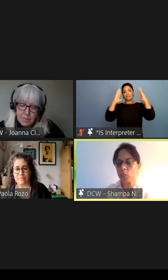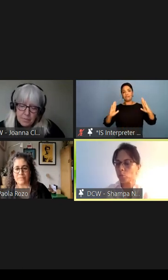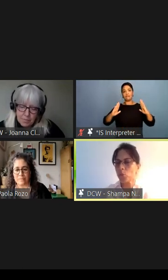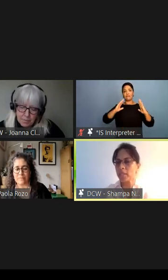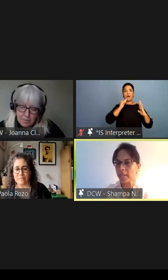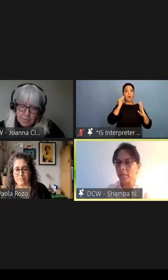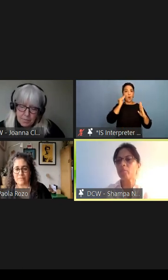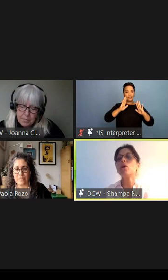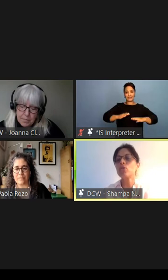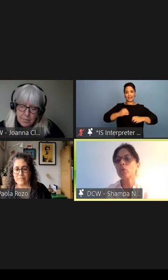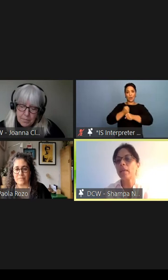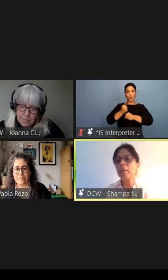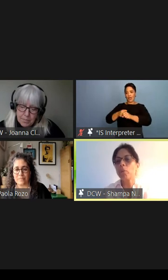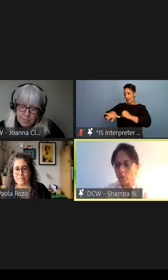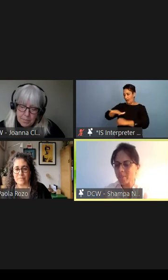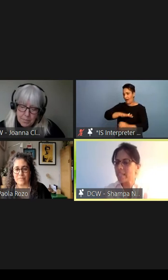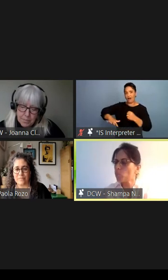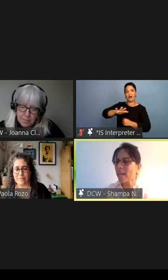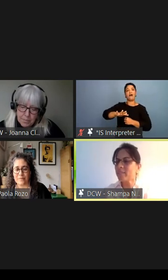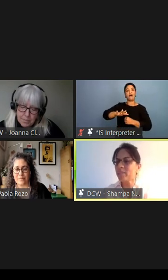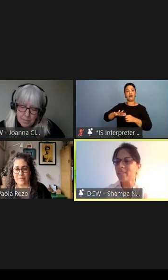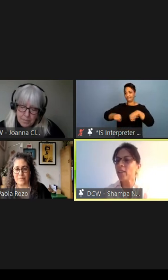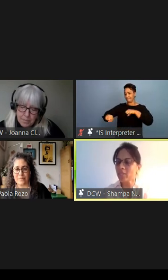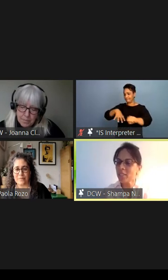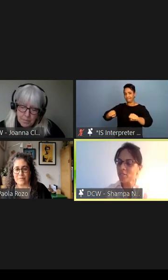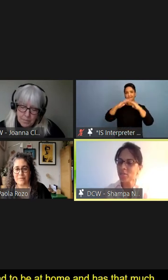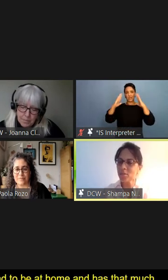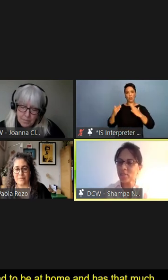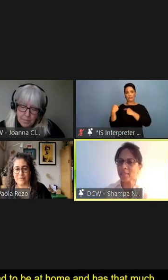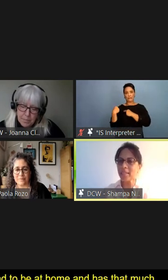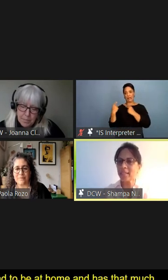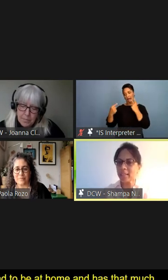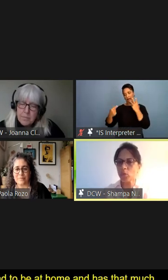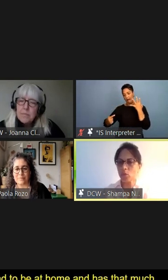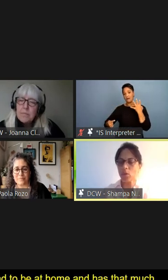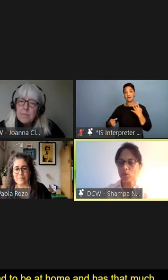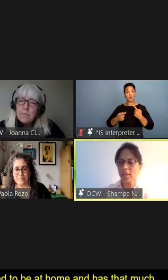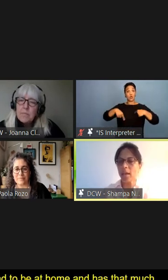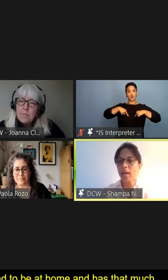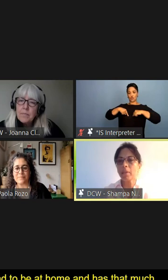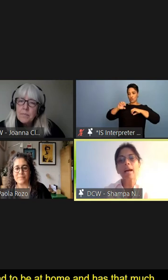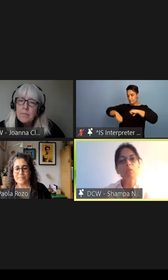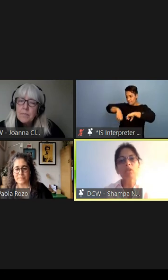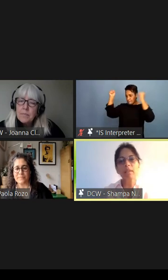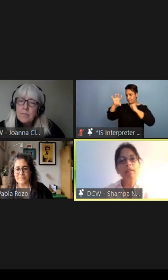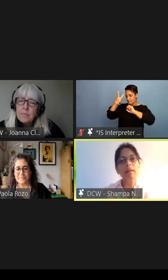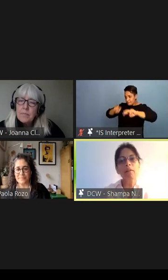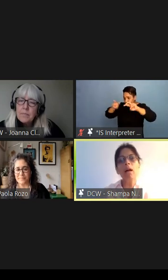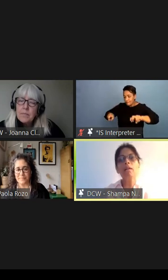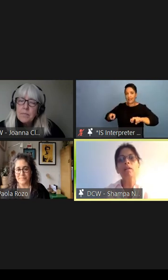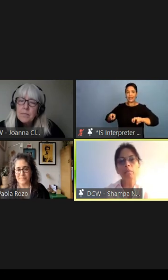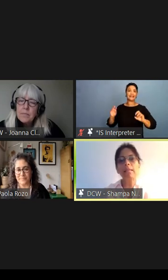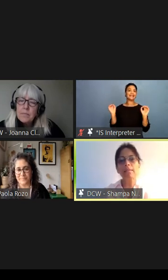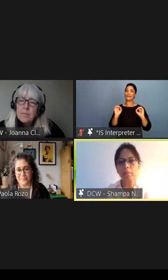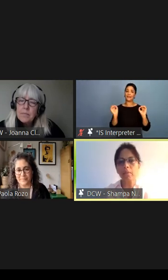that much more time. So there possibly is, we haven't really gone into studying that more closely, but I would say that there